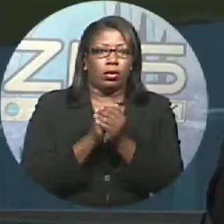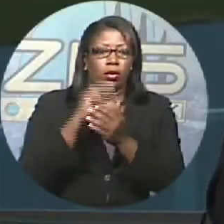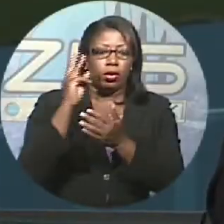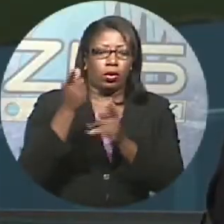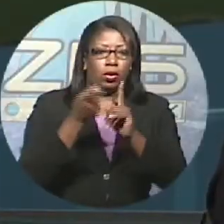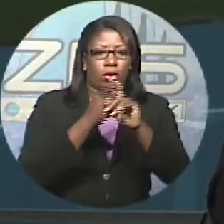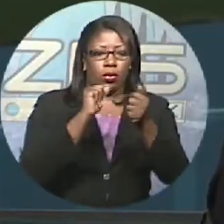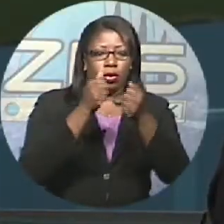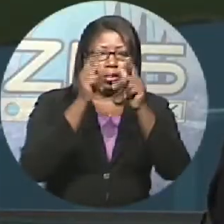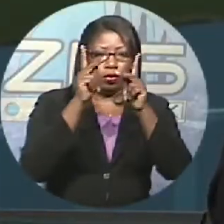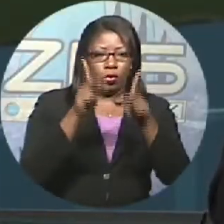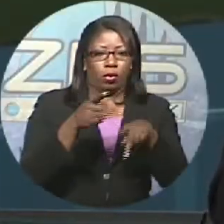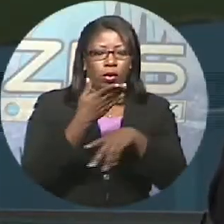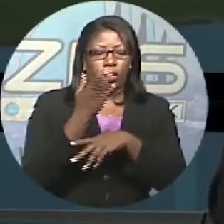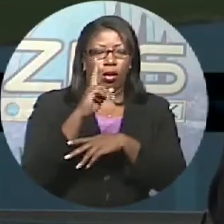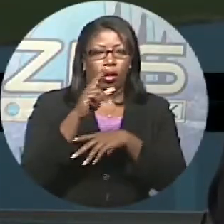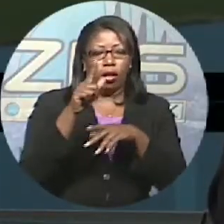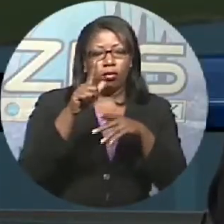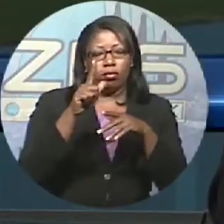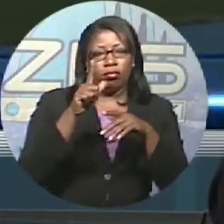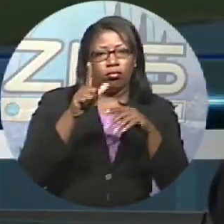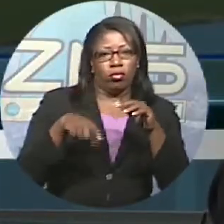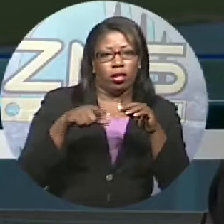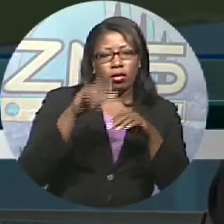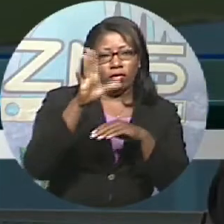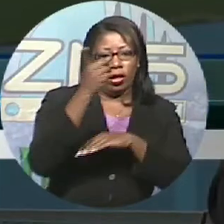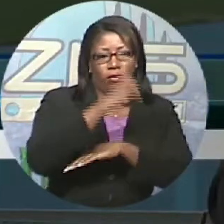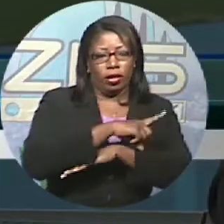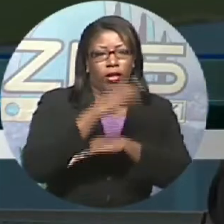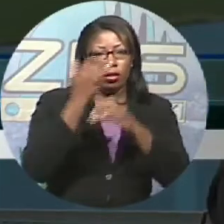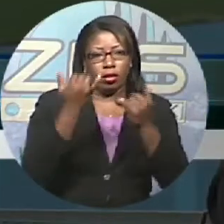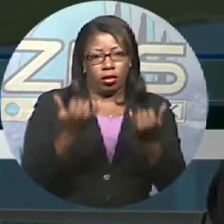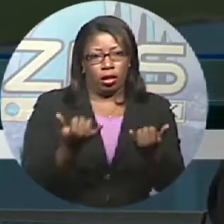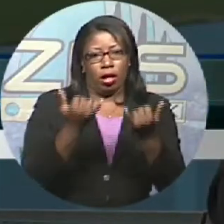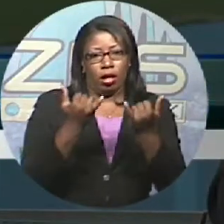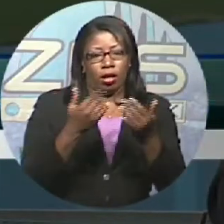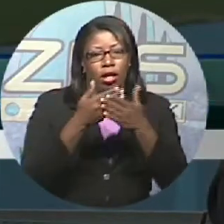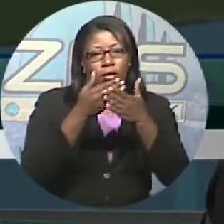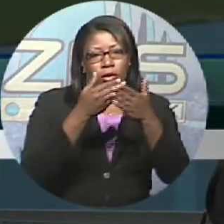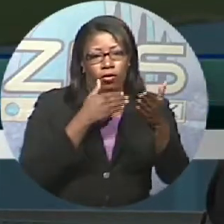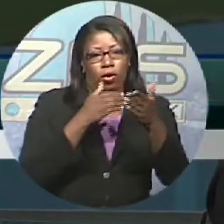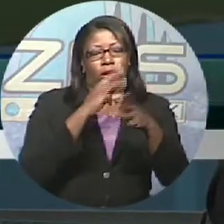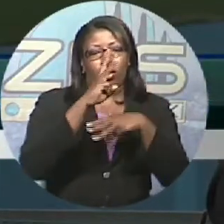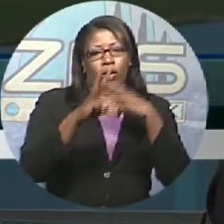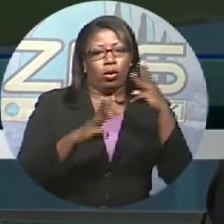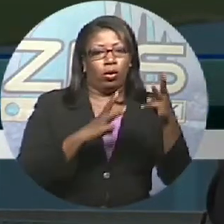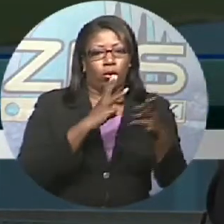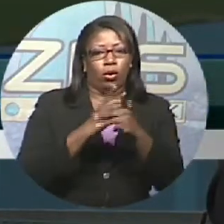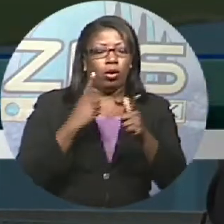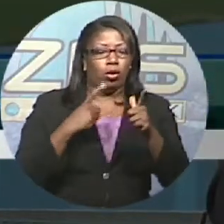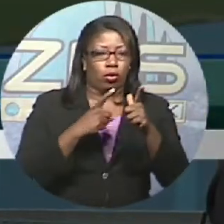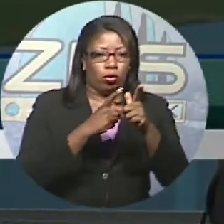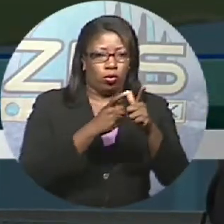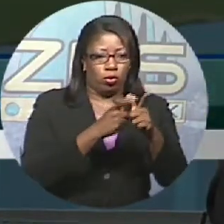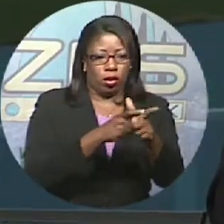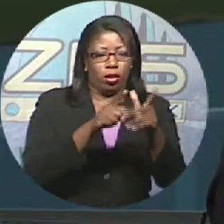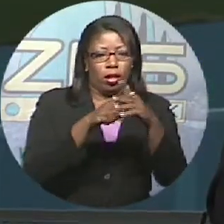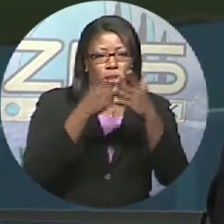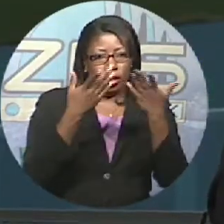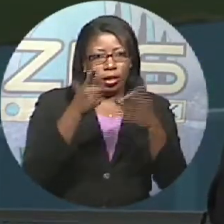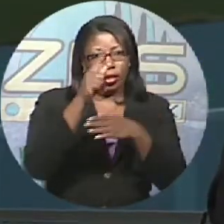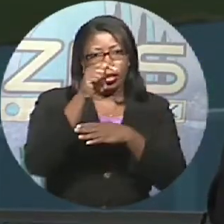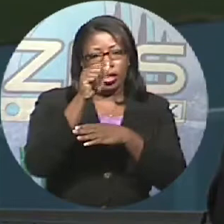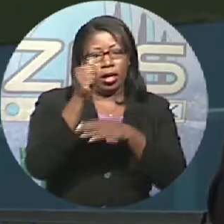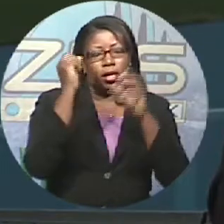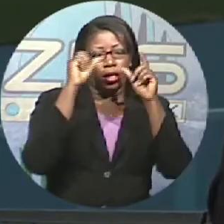Welcome to sports, everybody. There are less than 5 days to go now until the inaugural IAAF World Relays take center stage right here at the Thomas